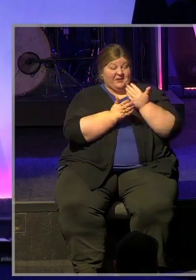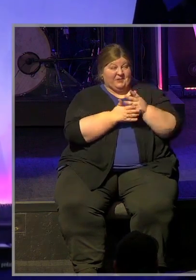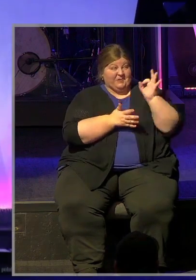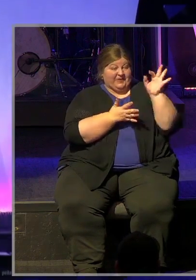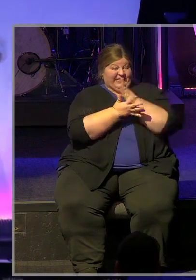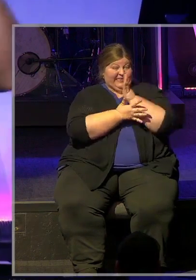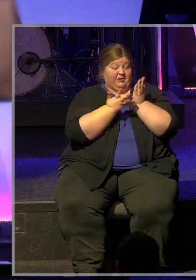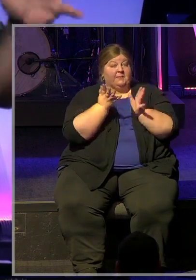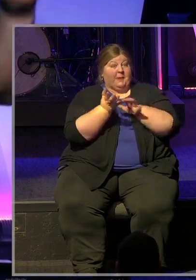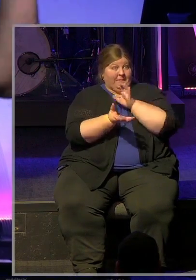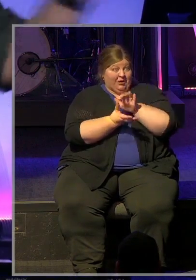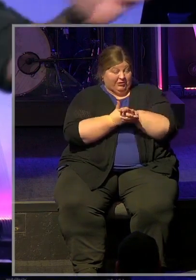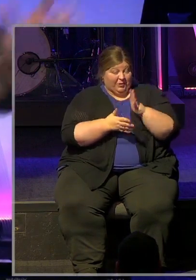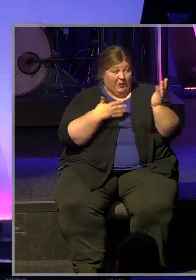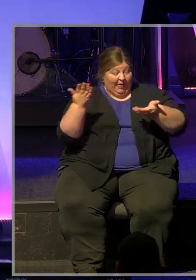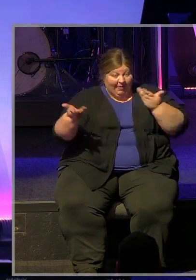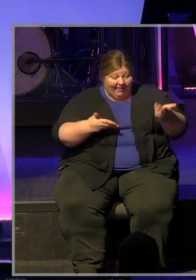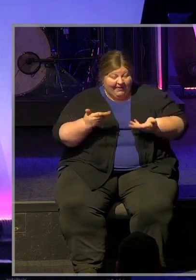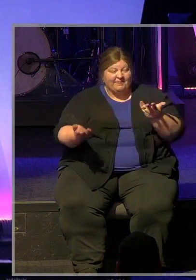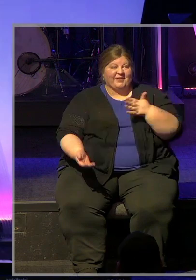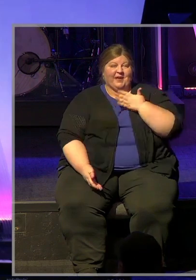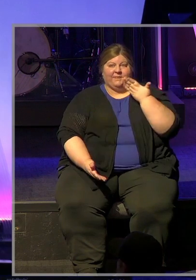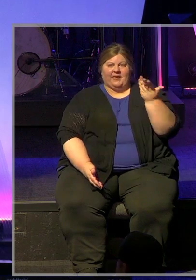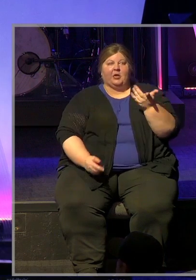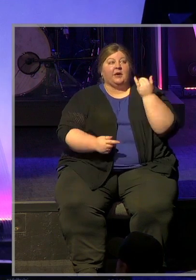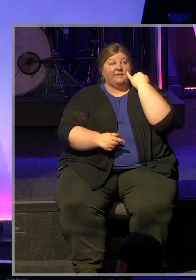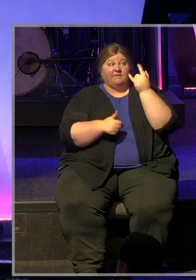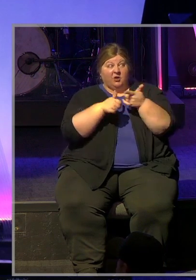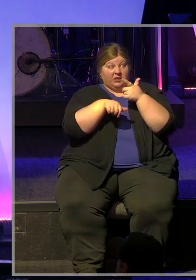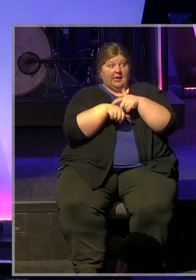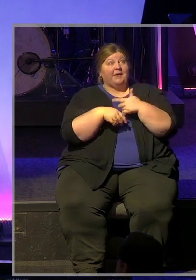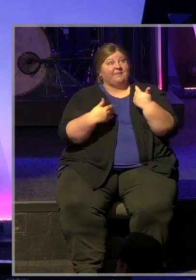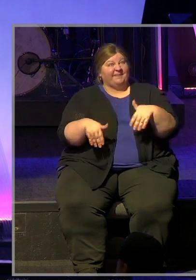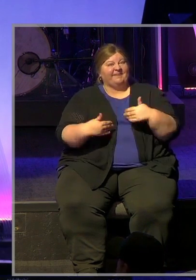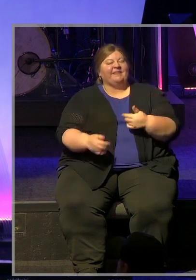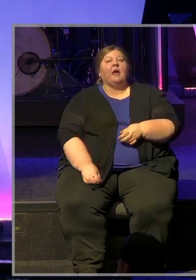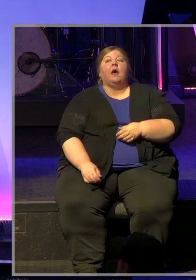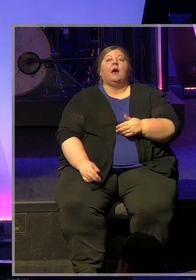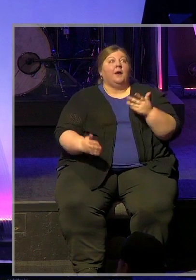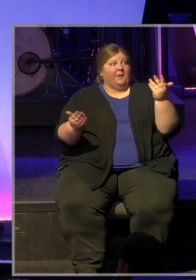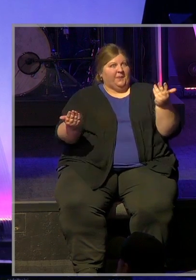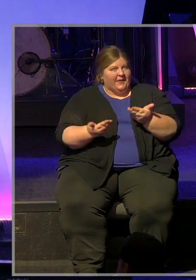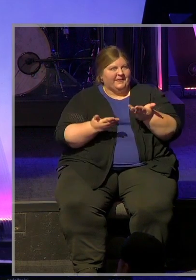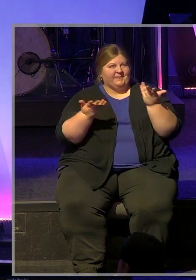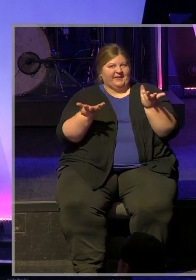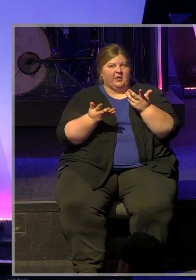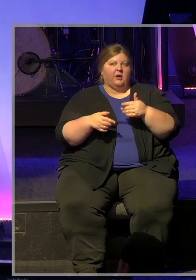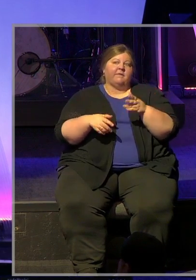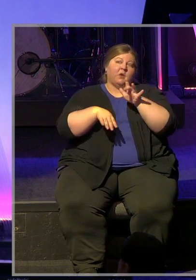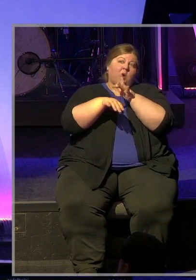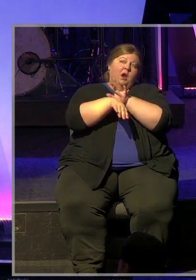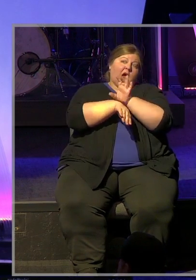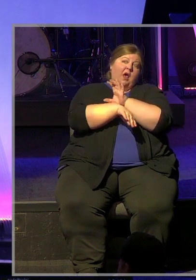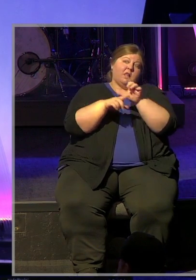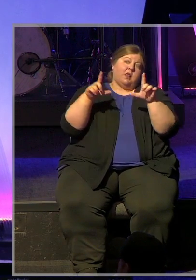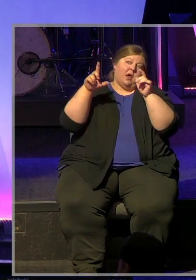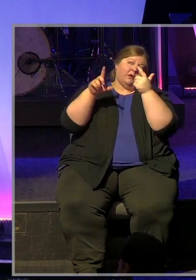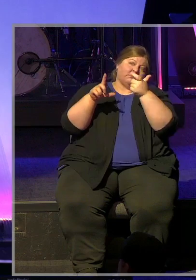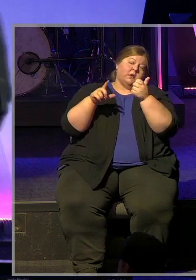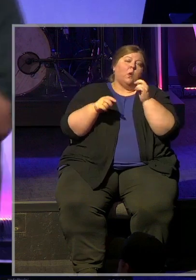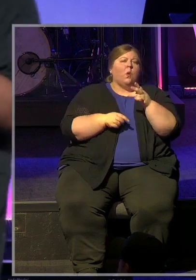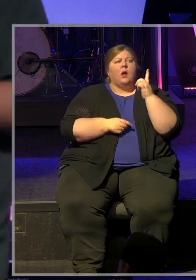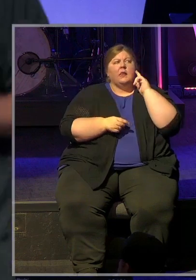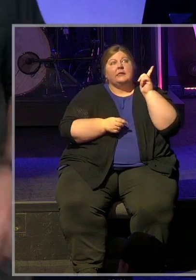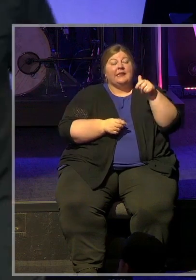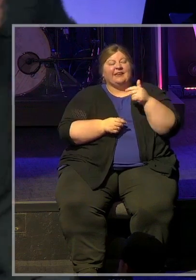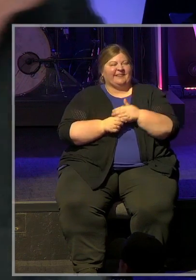today all about marriage. So welcome. Glad that you're here, especially if it's your first time. And then we just want to say welcome. We're glad that you're here and watching online or listening later. It's just